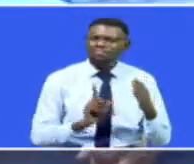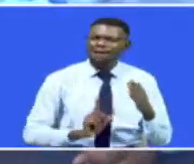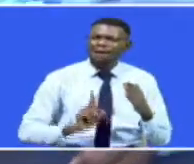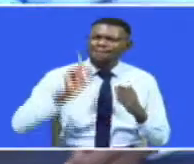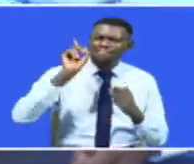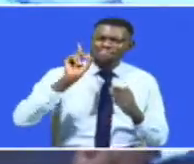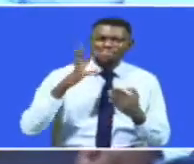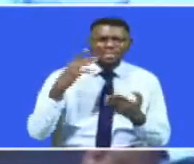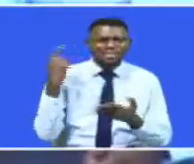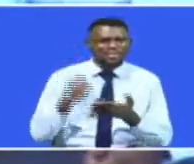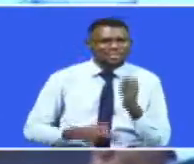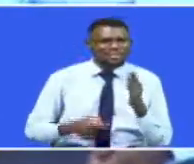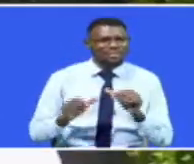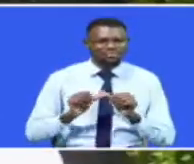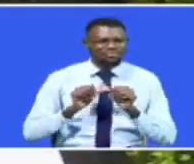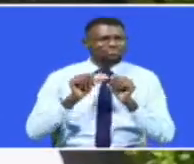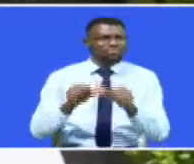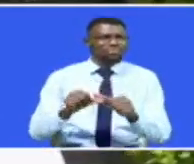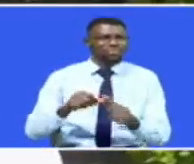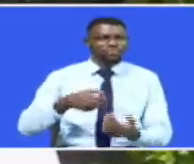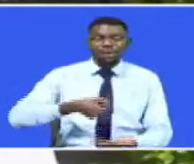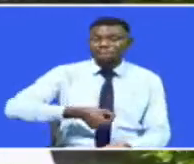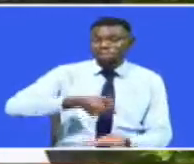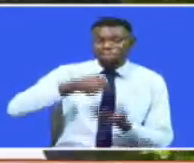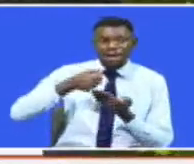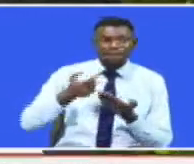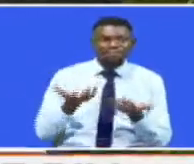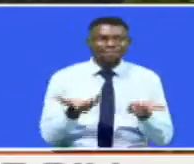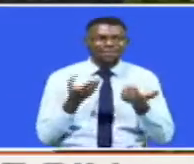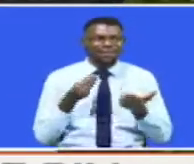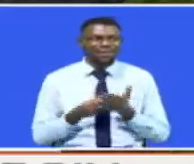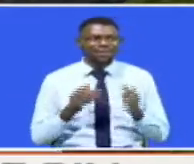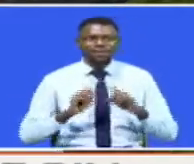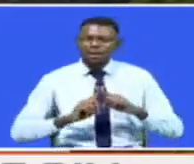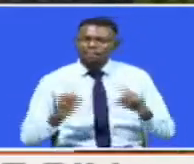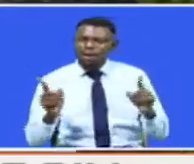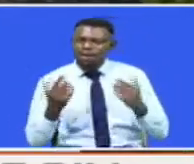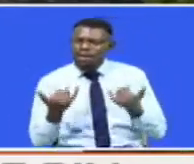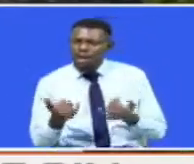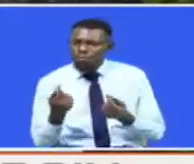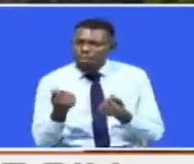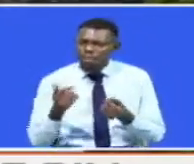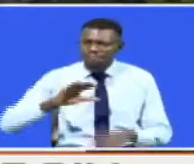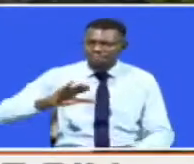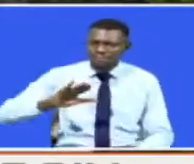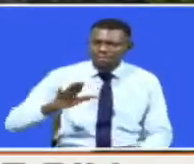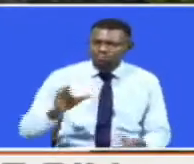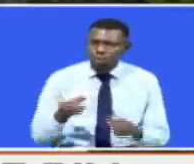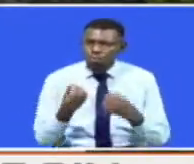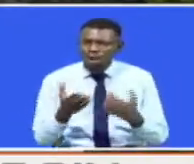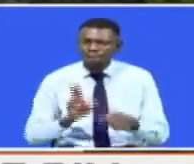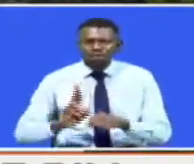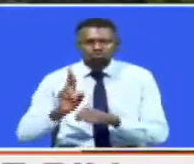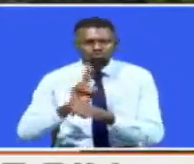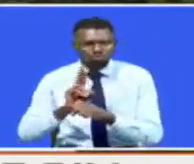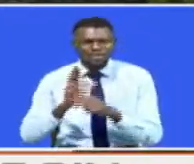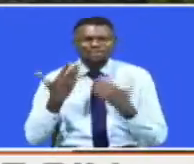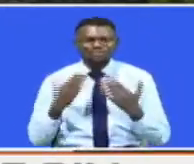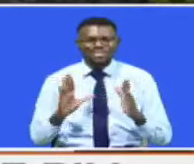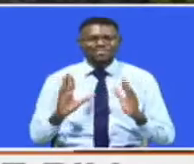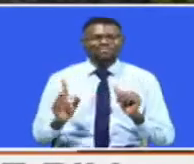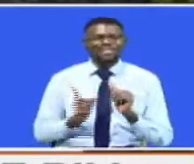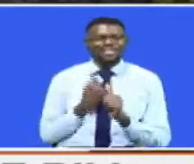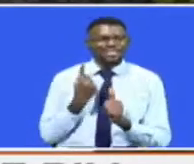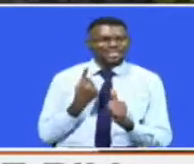Budget must be financed, but we must first utilize the existing streams of revenue. And I've even mentioned, given